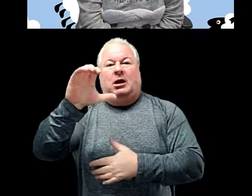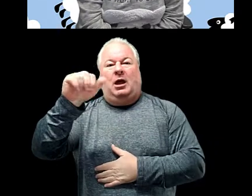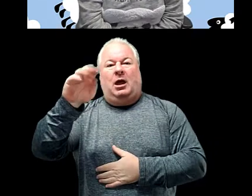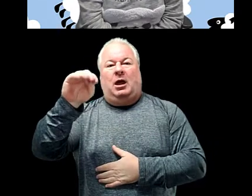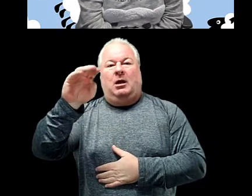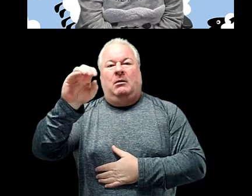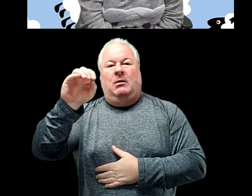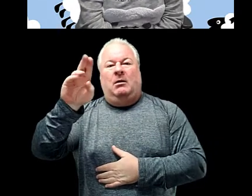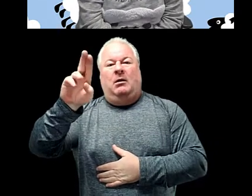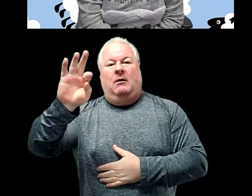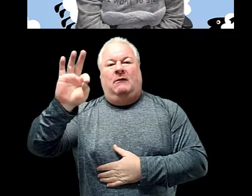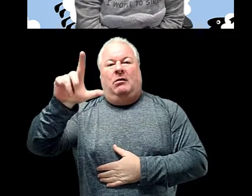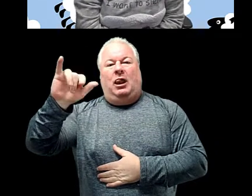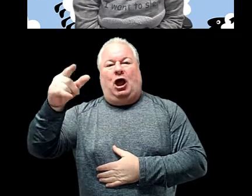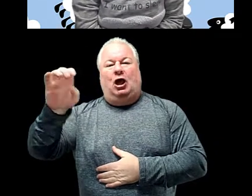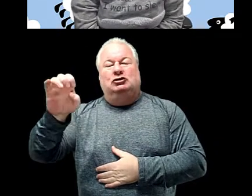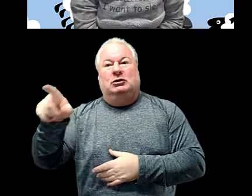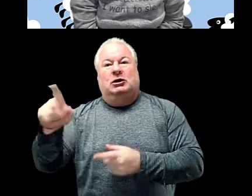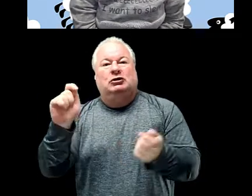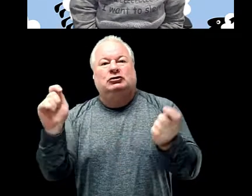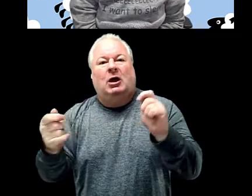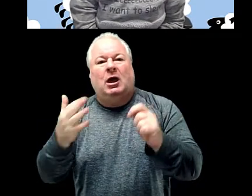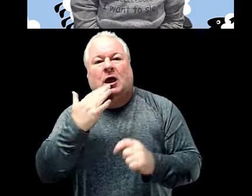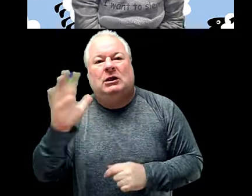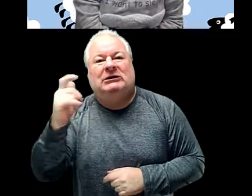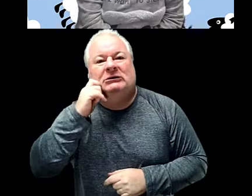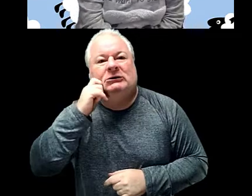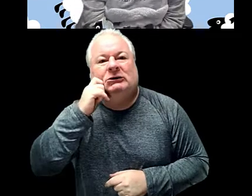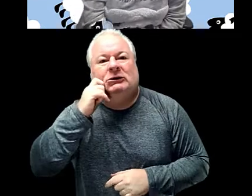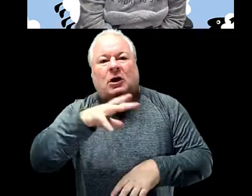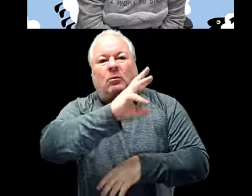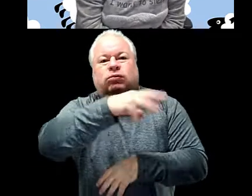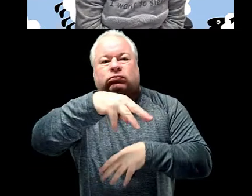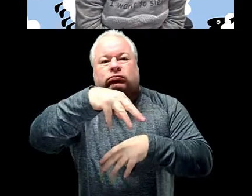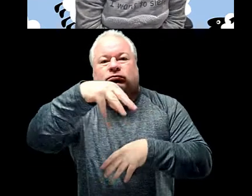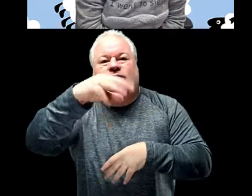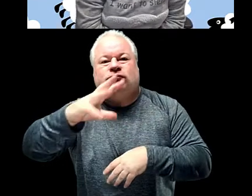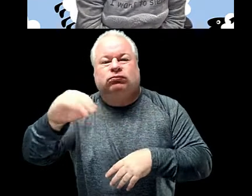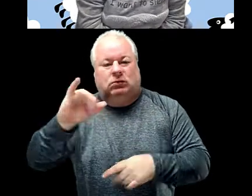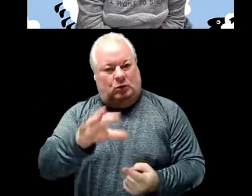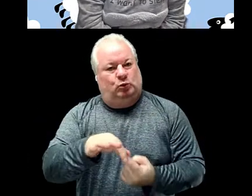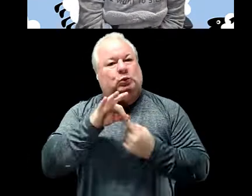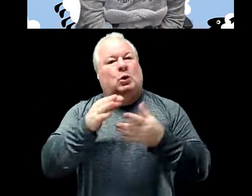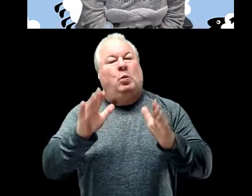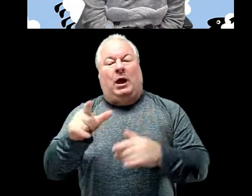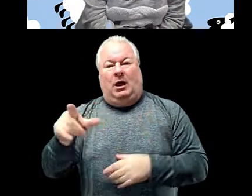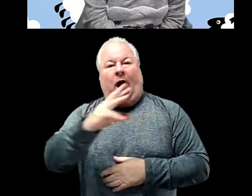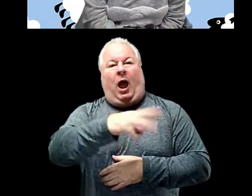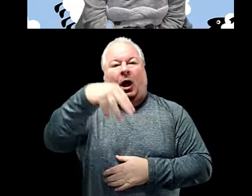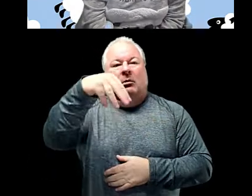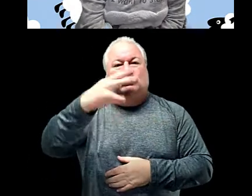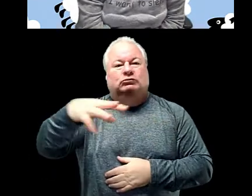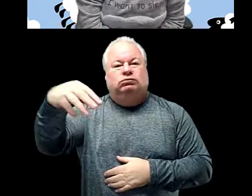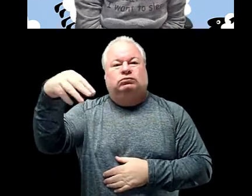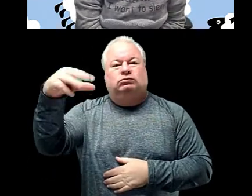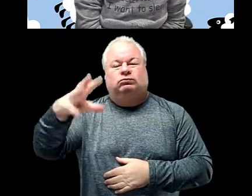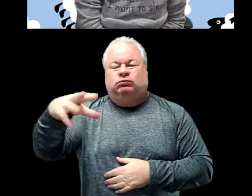by changing the color of its skin. A unique way an octopus